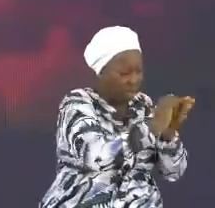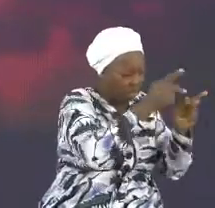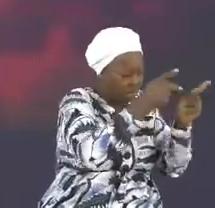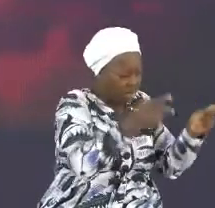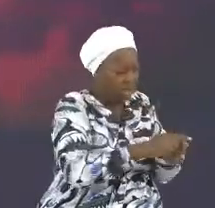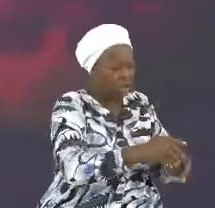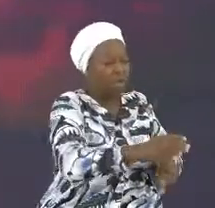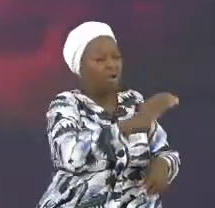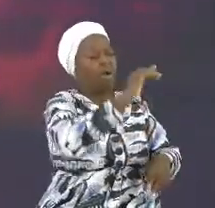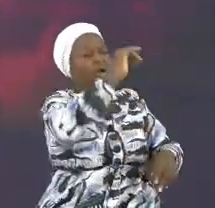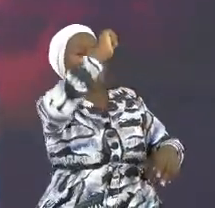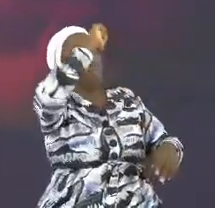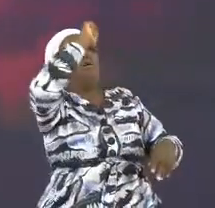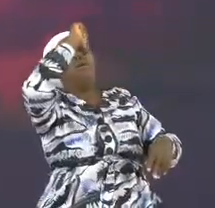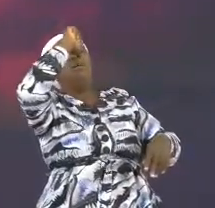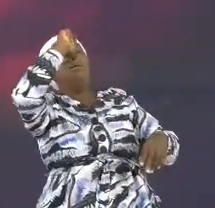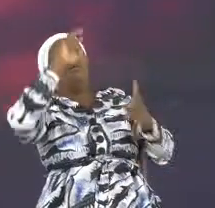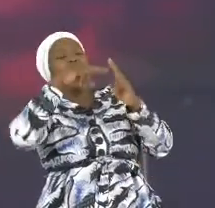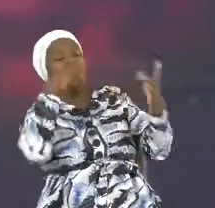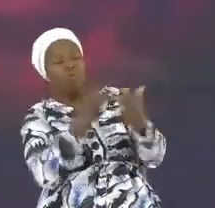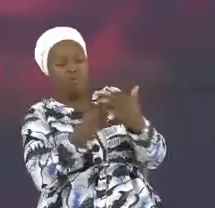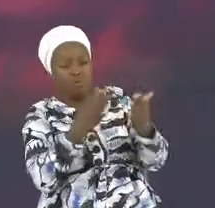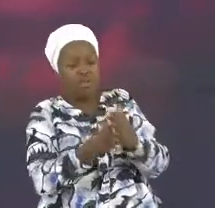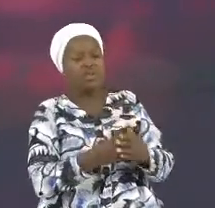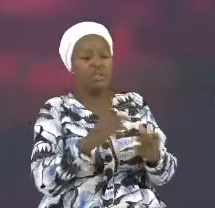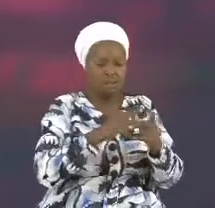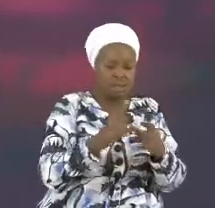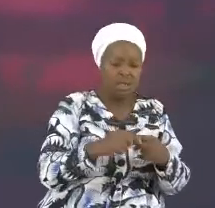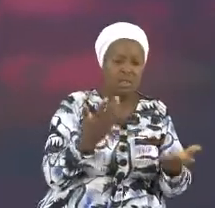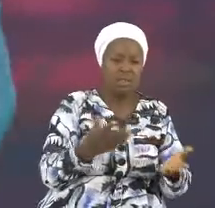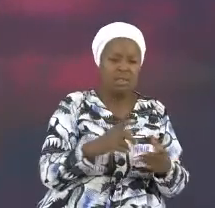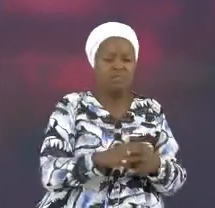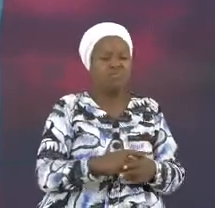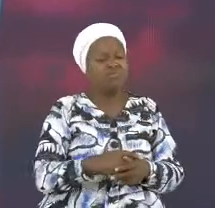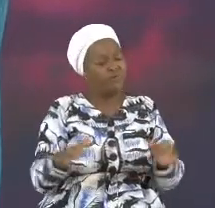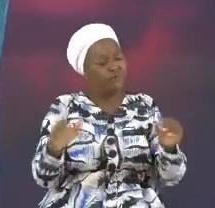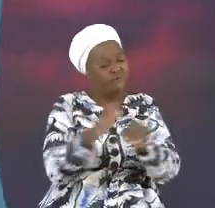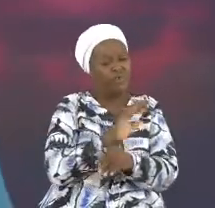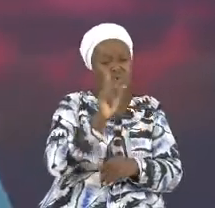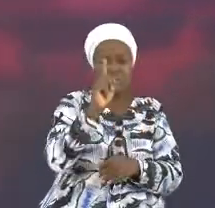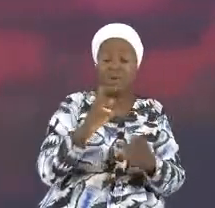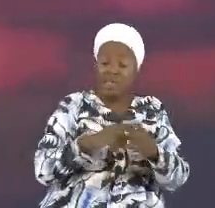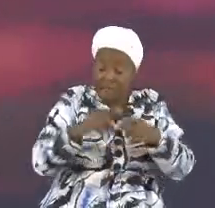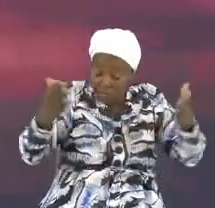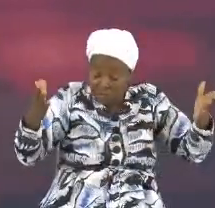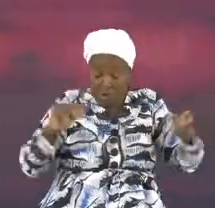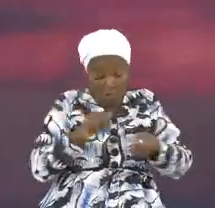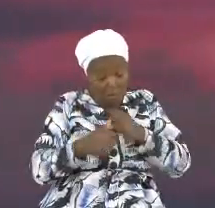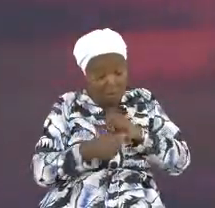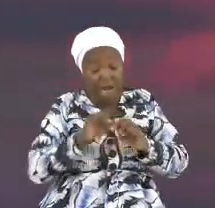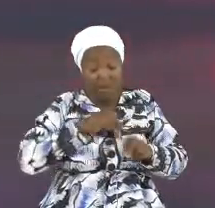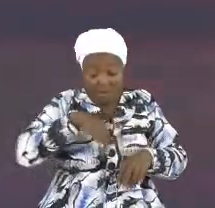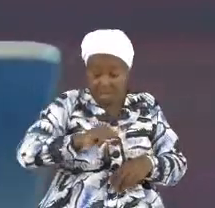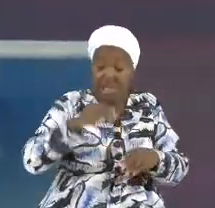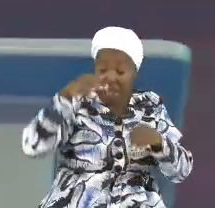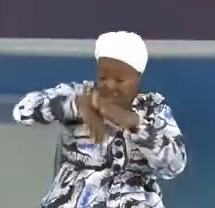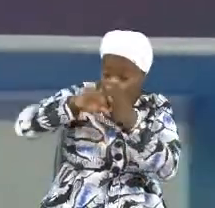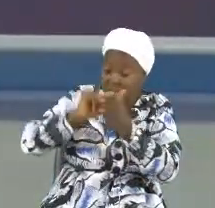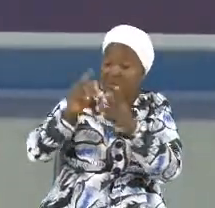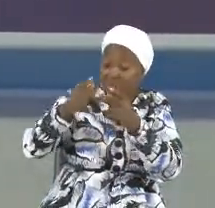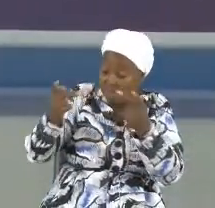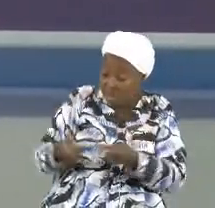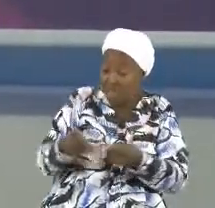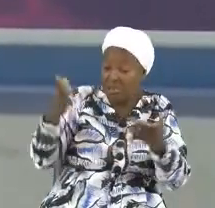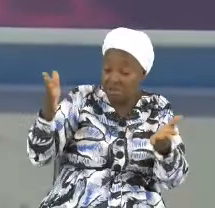of stuff. But he still said, I'll still go there. We had finished the meeting.